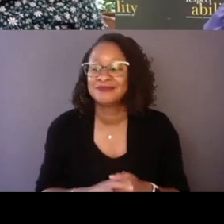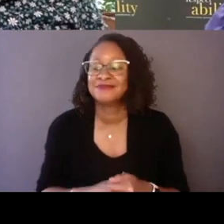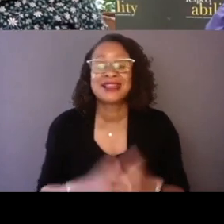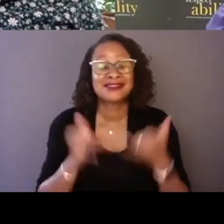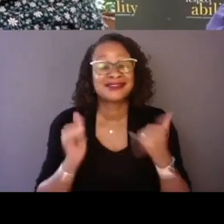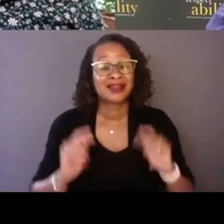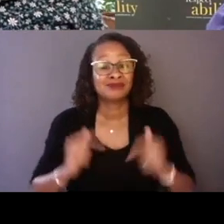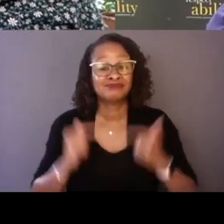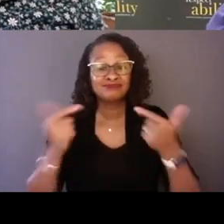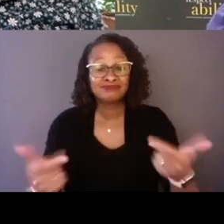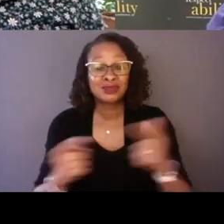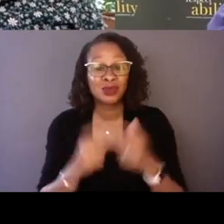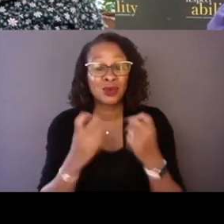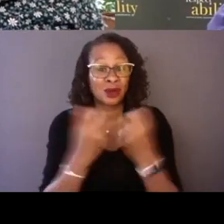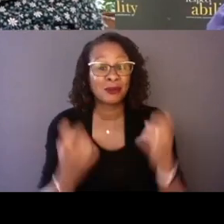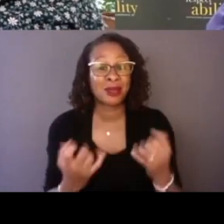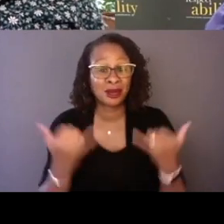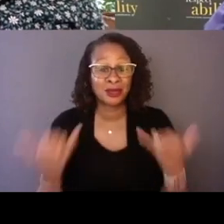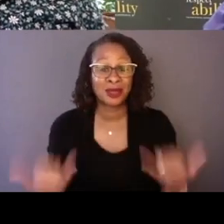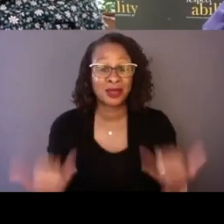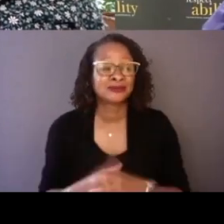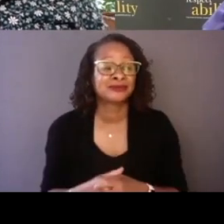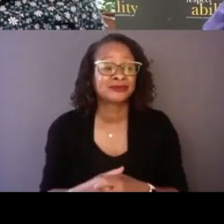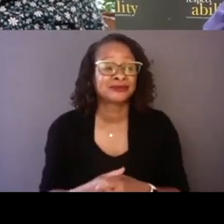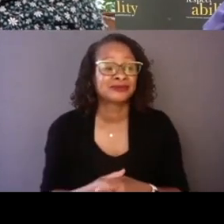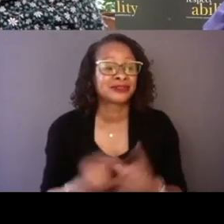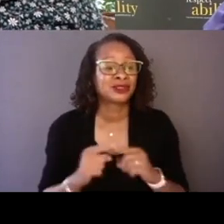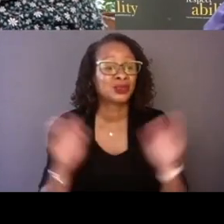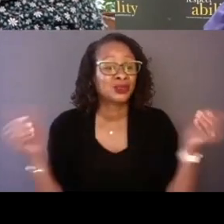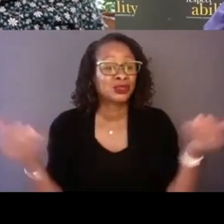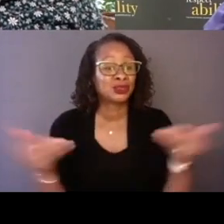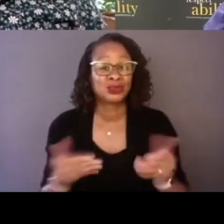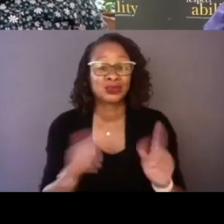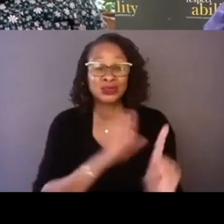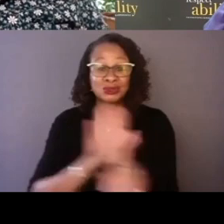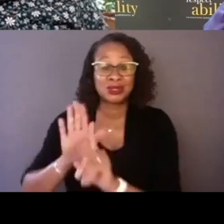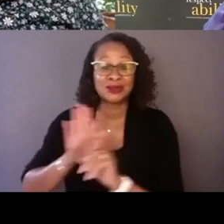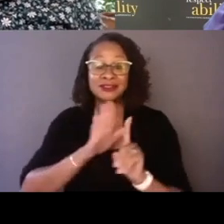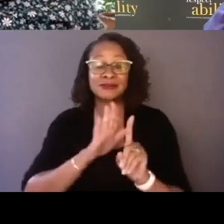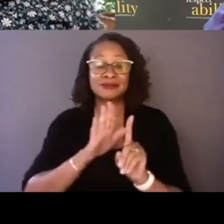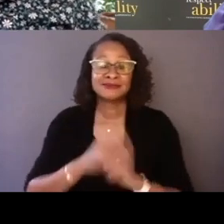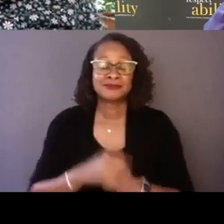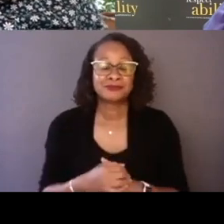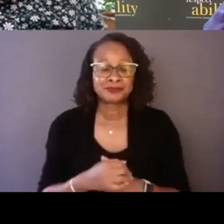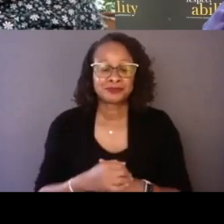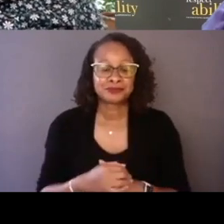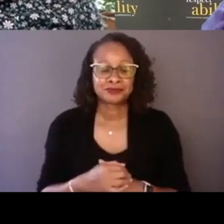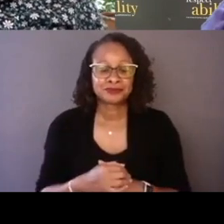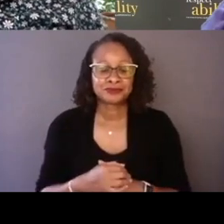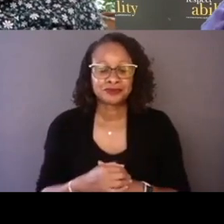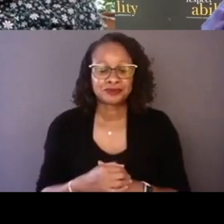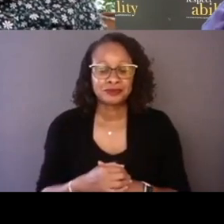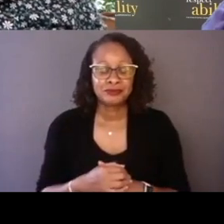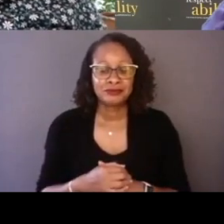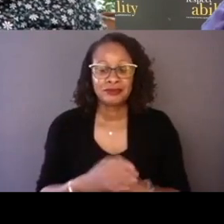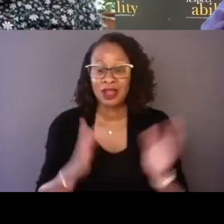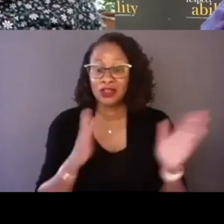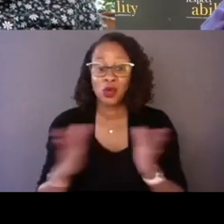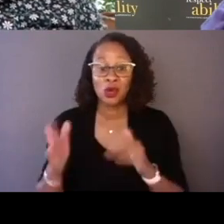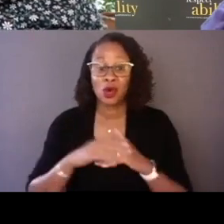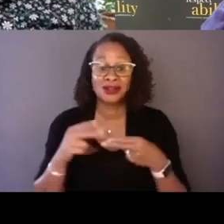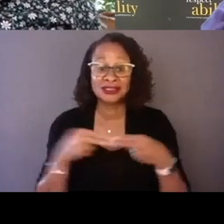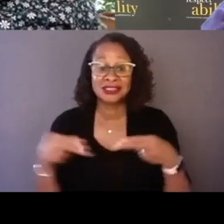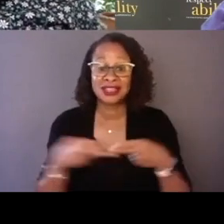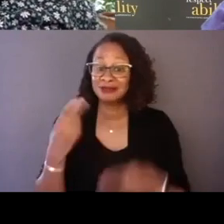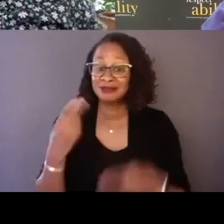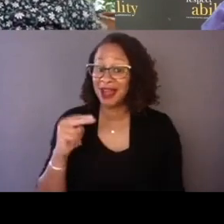our esteemed panel to introduce themselves. So in the order you're on the slide, Hannah,